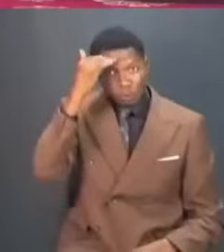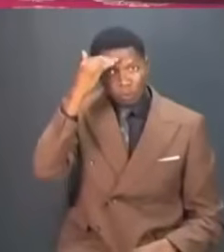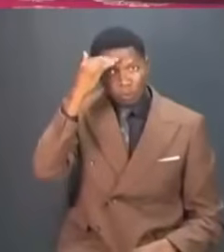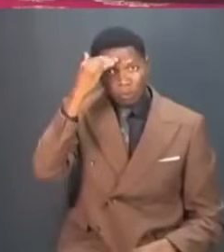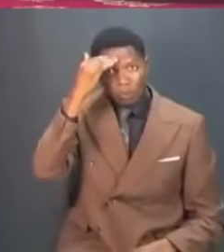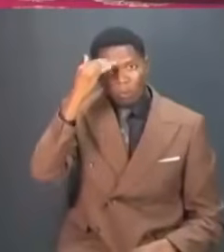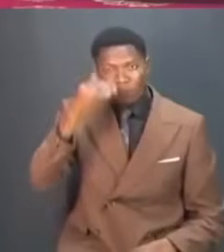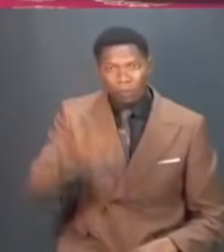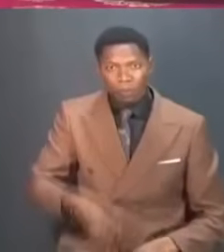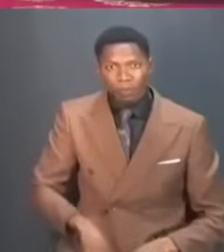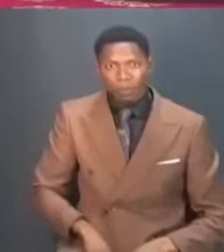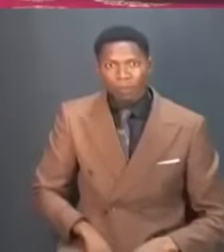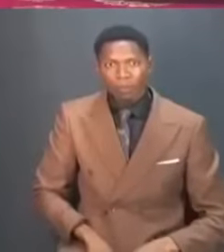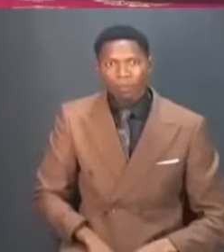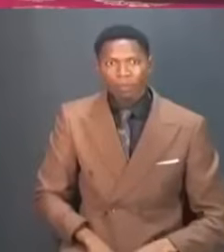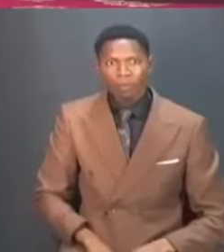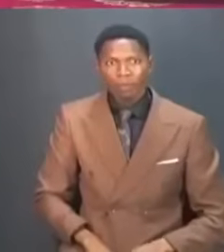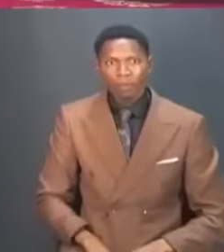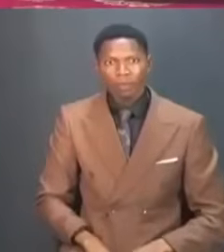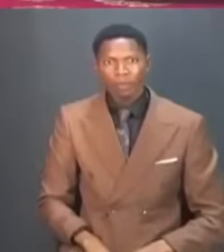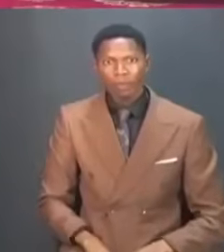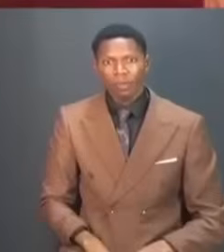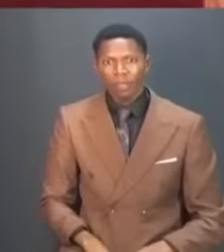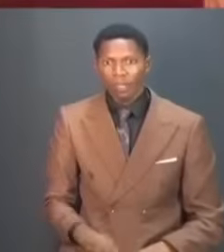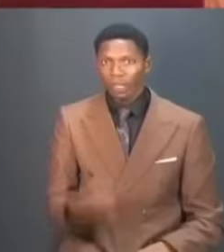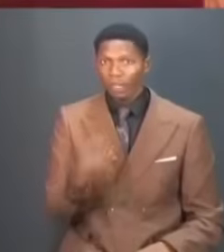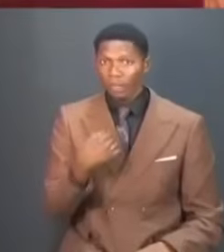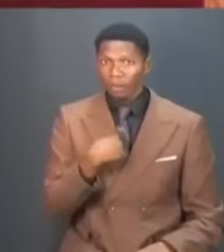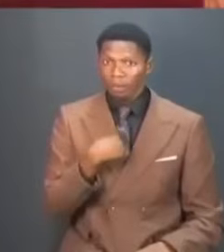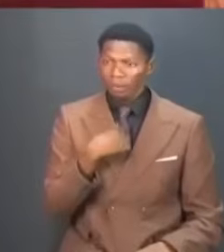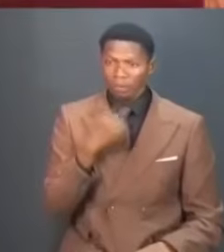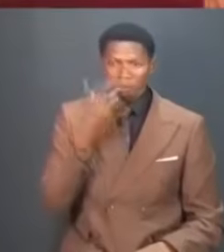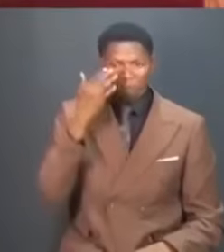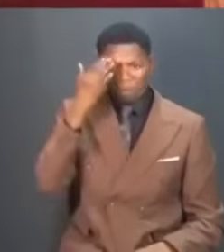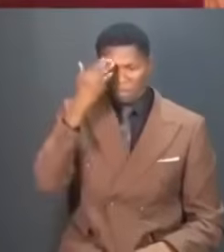Mr. Speaker, I'm not aware.